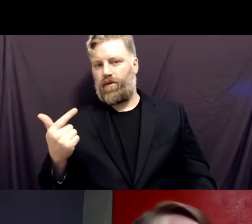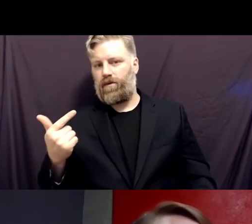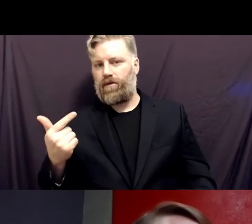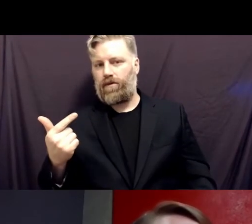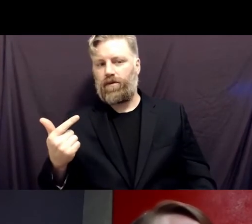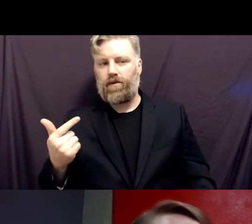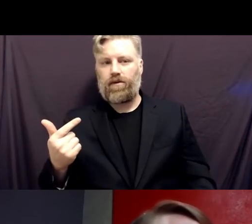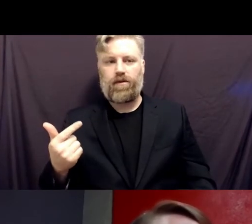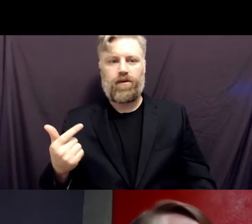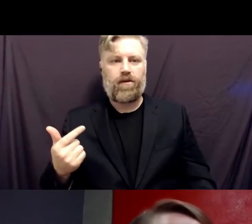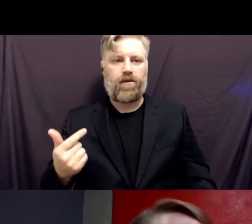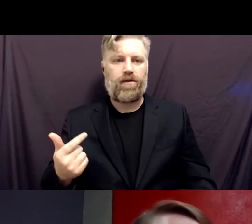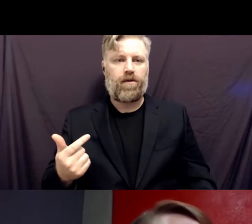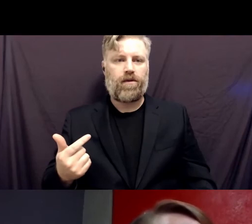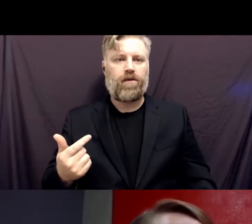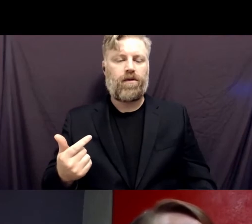their